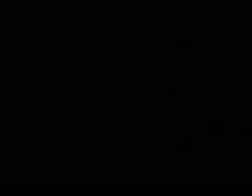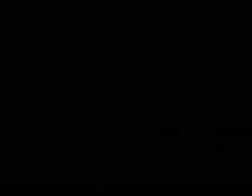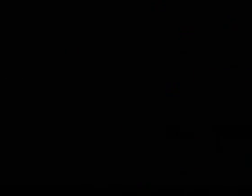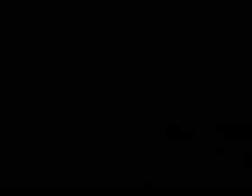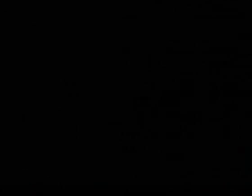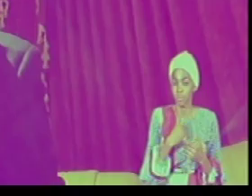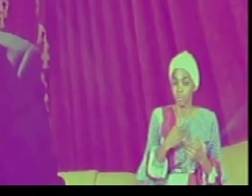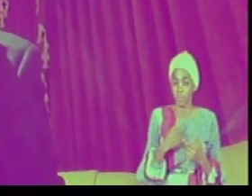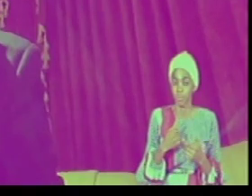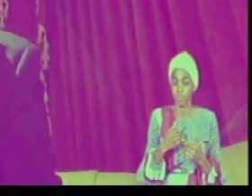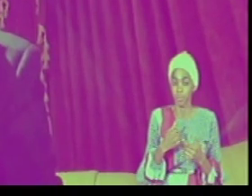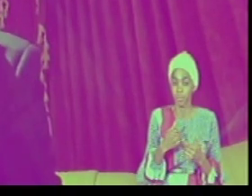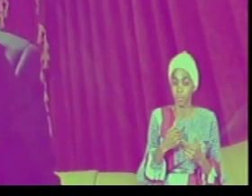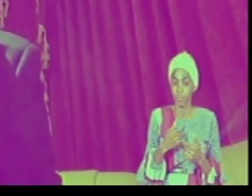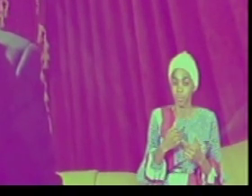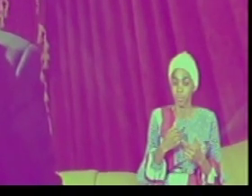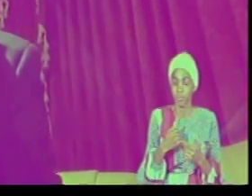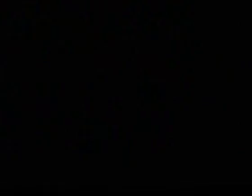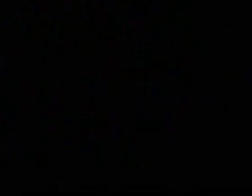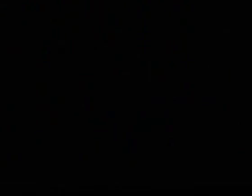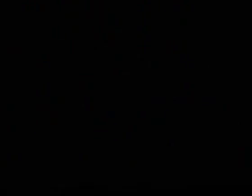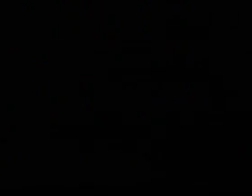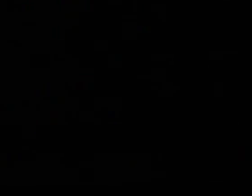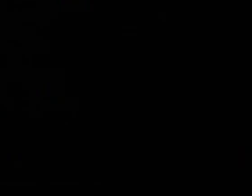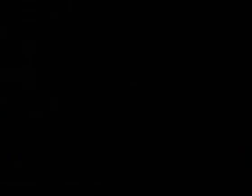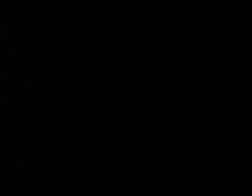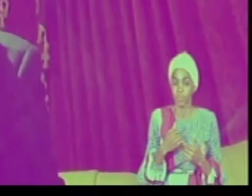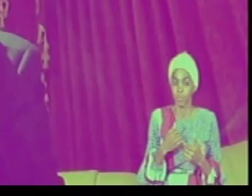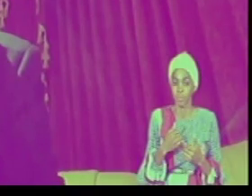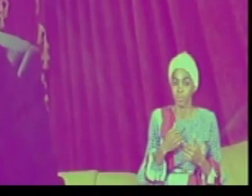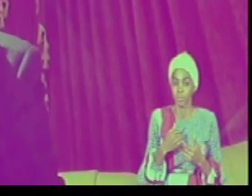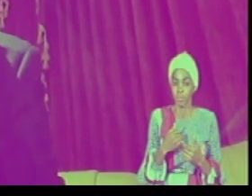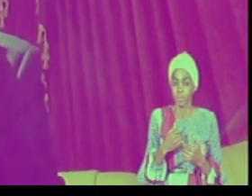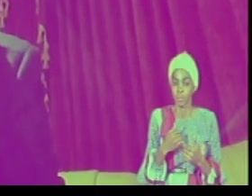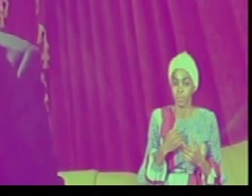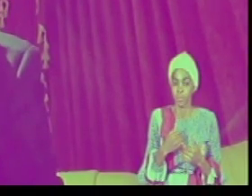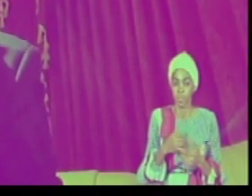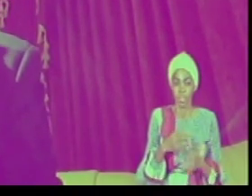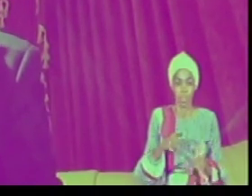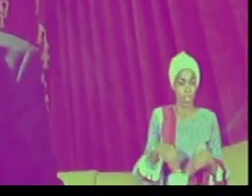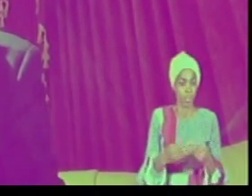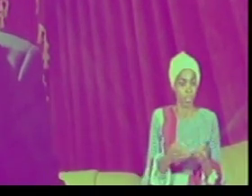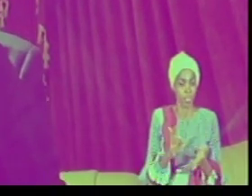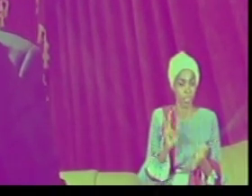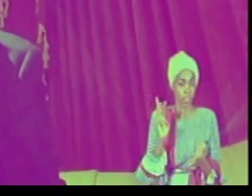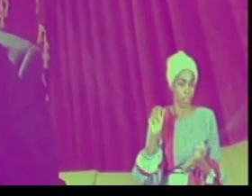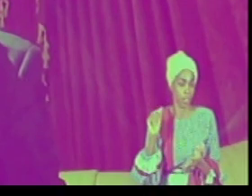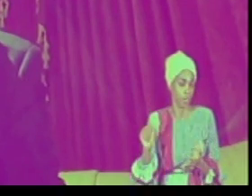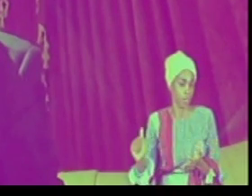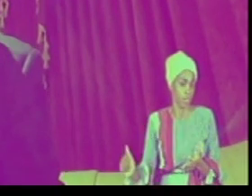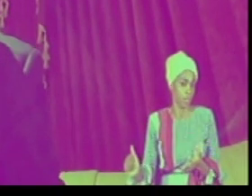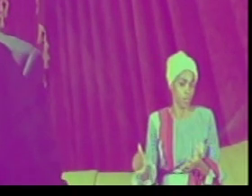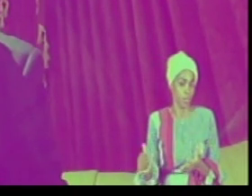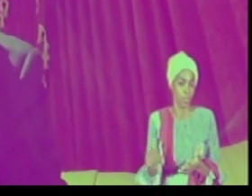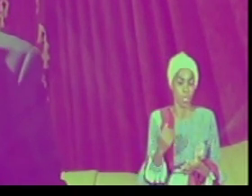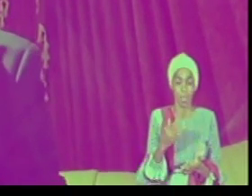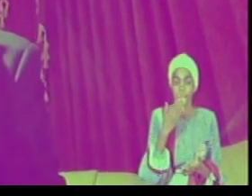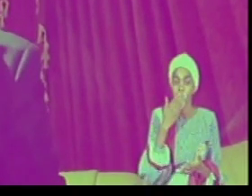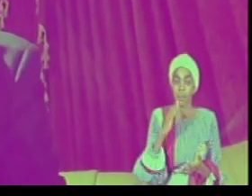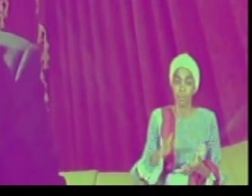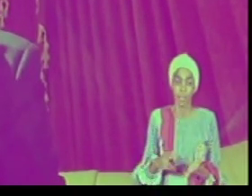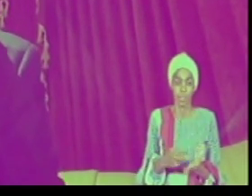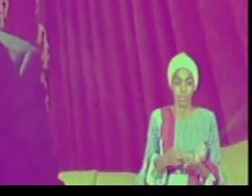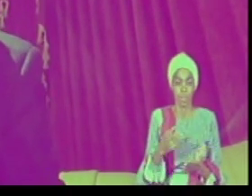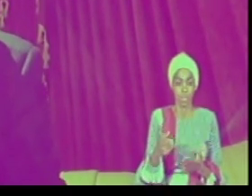not be naive. So moderation is a very key thing. Now, other parts of the question that I was able to